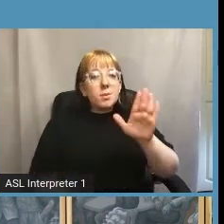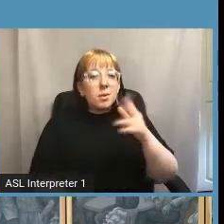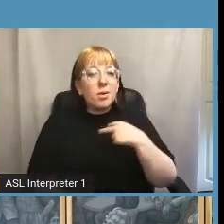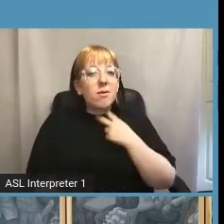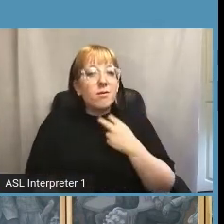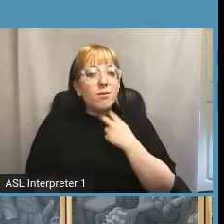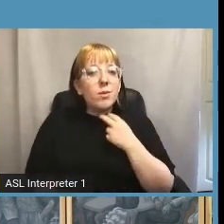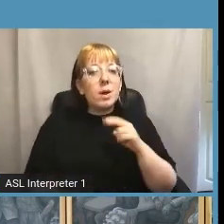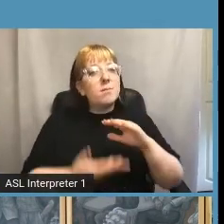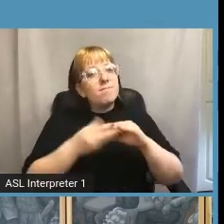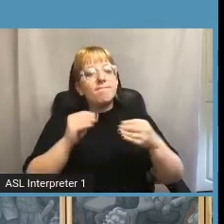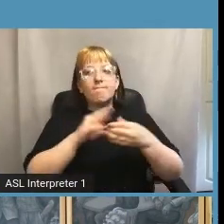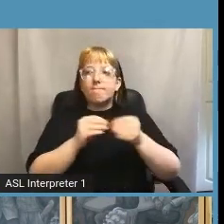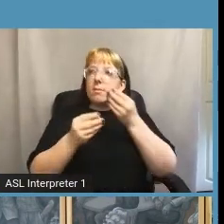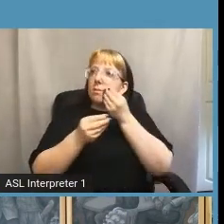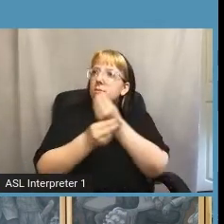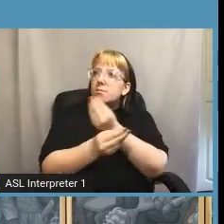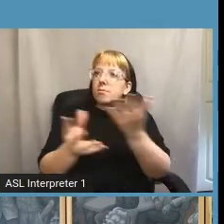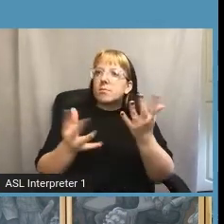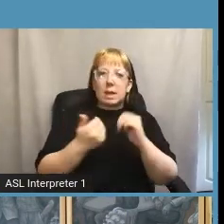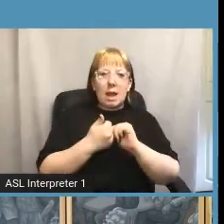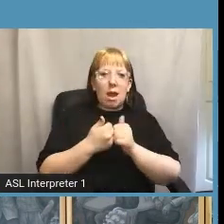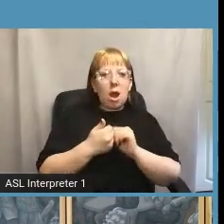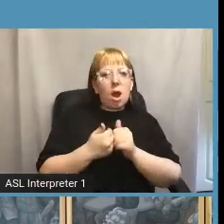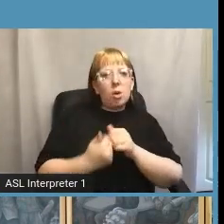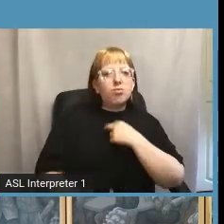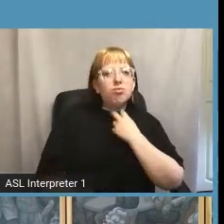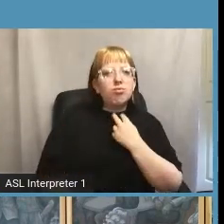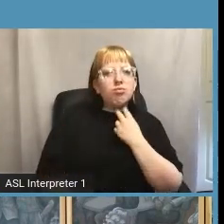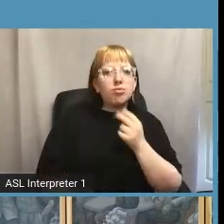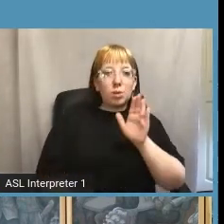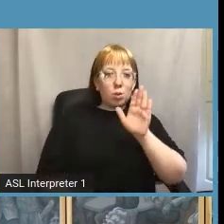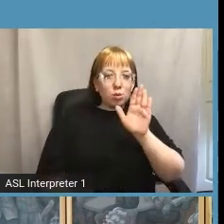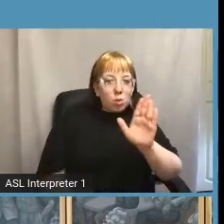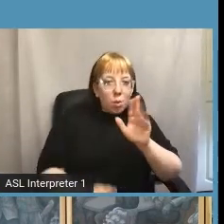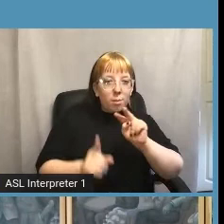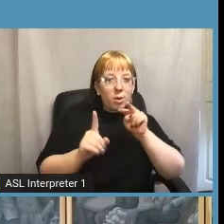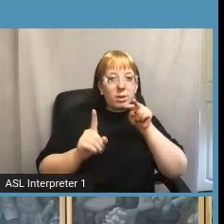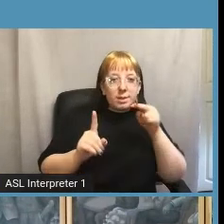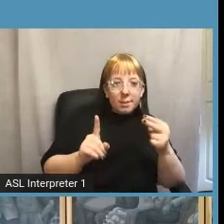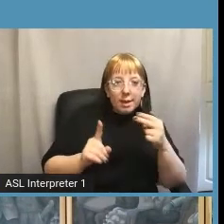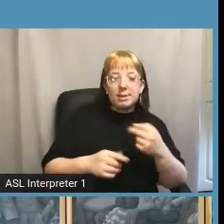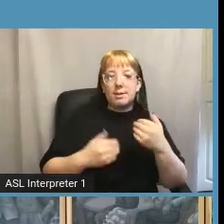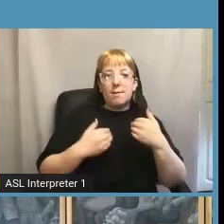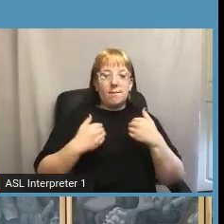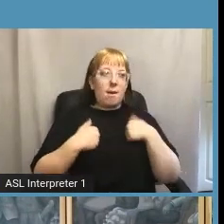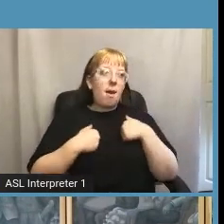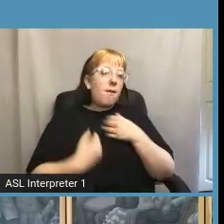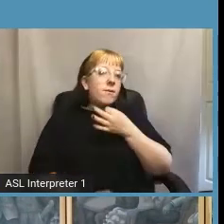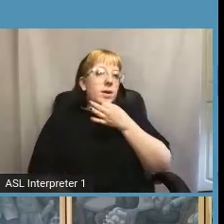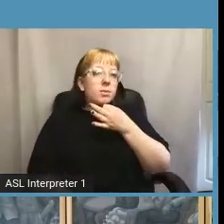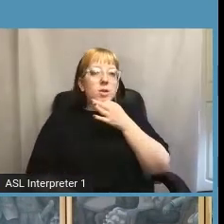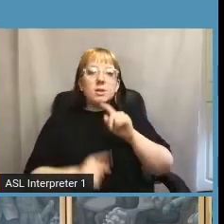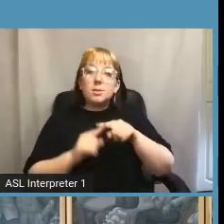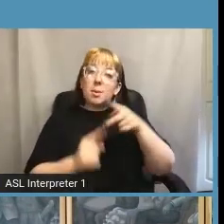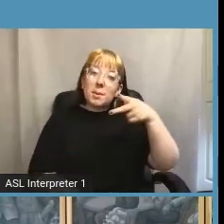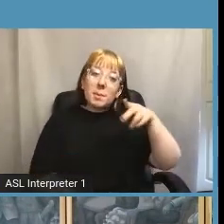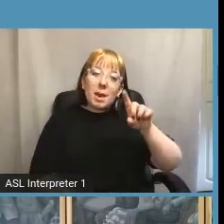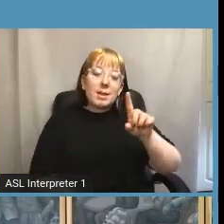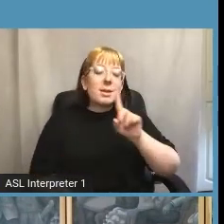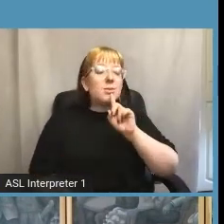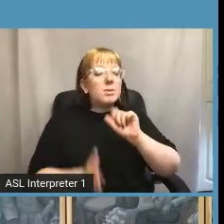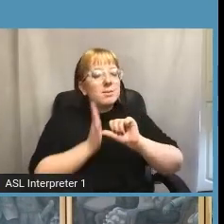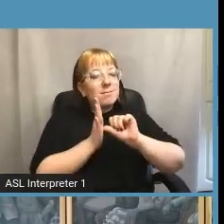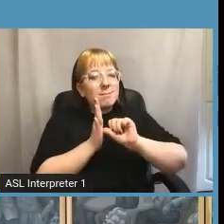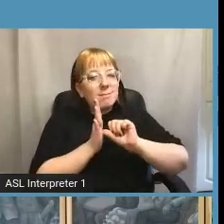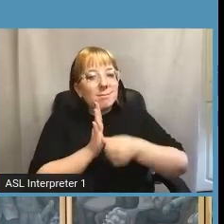story. You are going to have your own perspective and you are going to have your own expertise, but a podcast, I want to emphasize, I say, but also